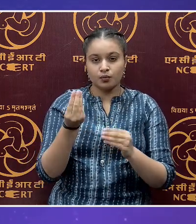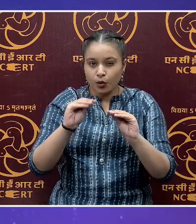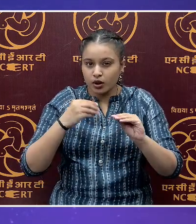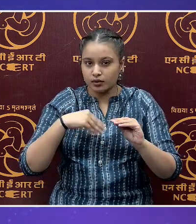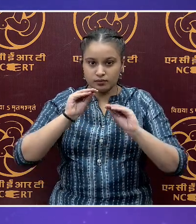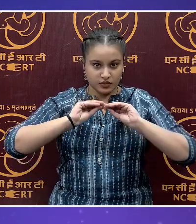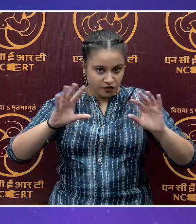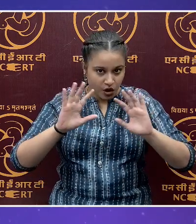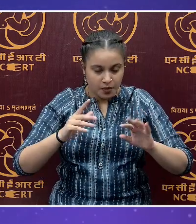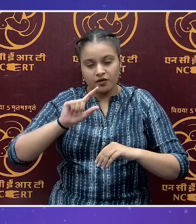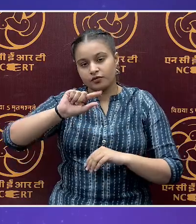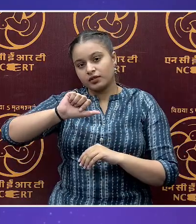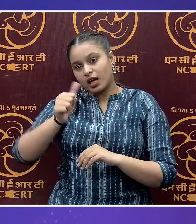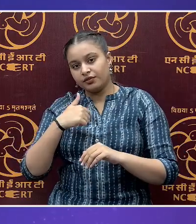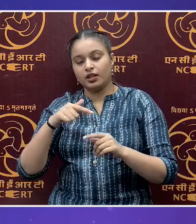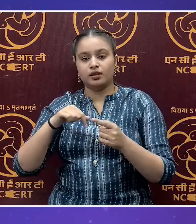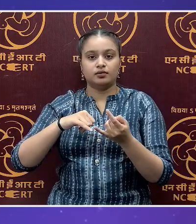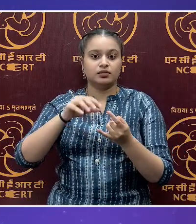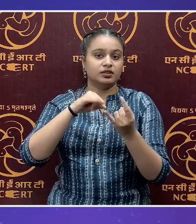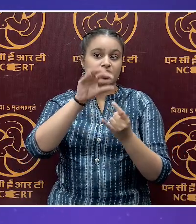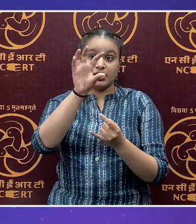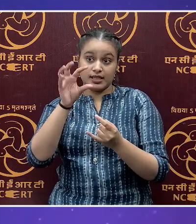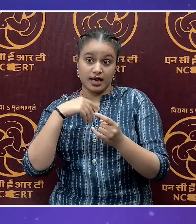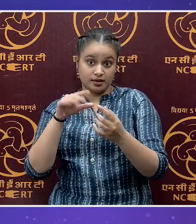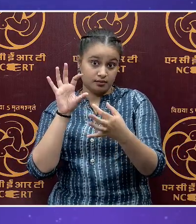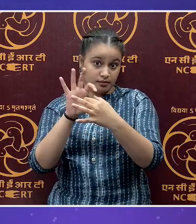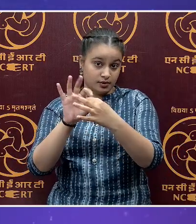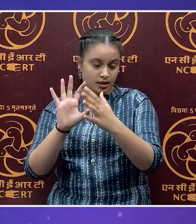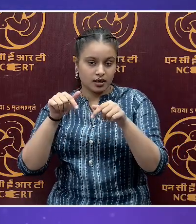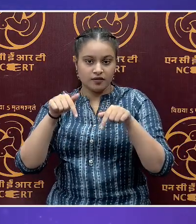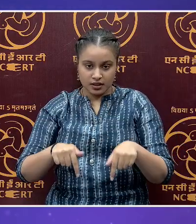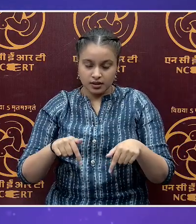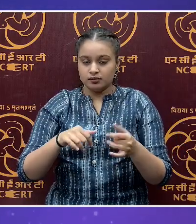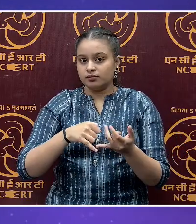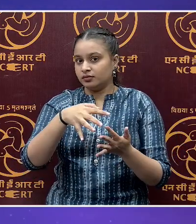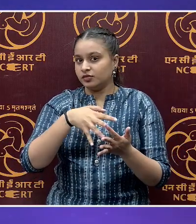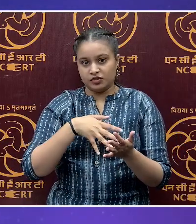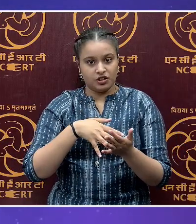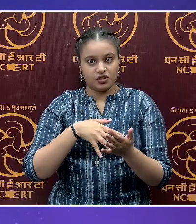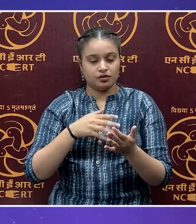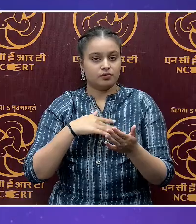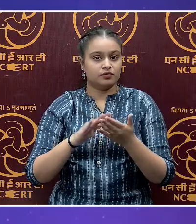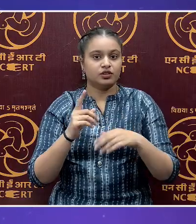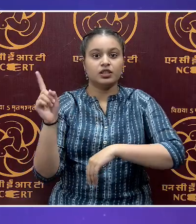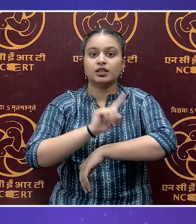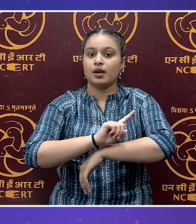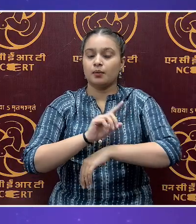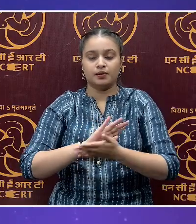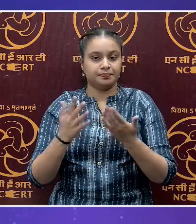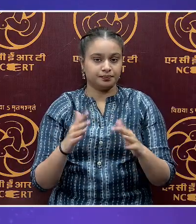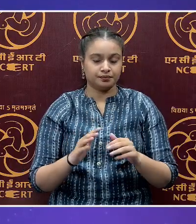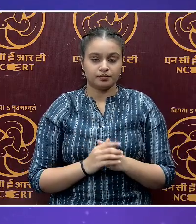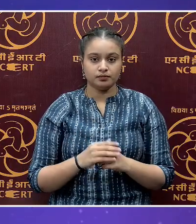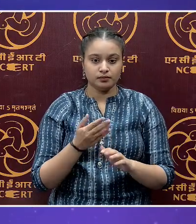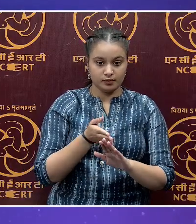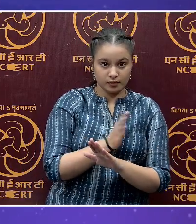information with another set of targeted states. But right now, it's a wrap for day's one session. And now,